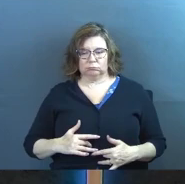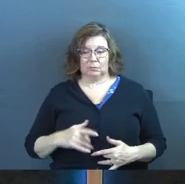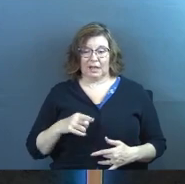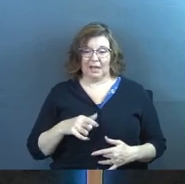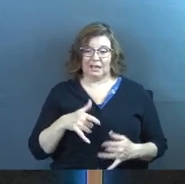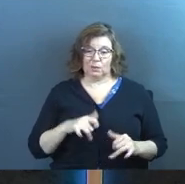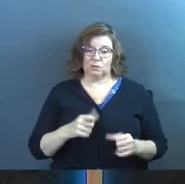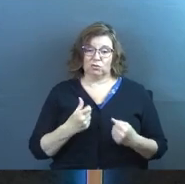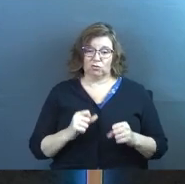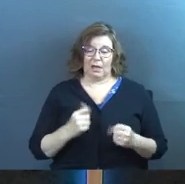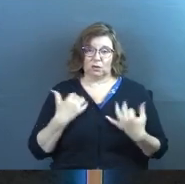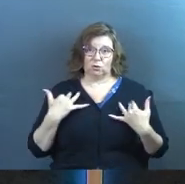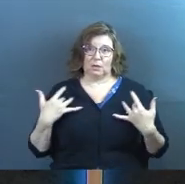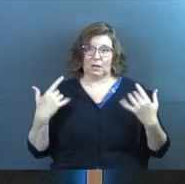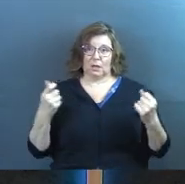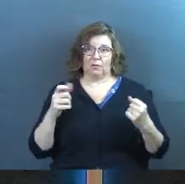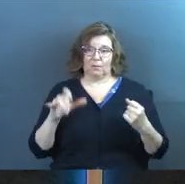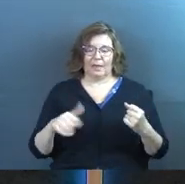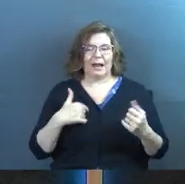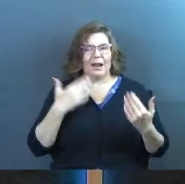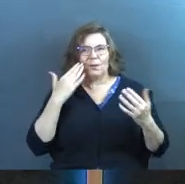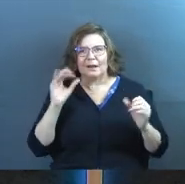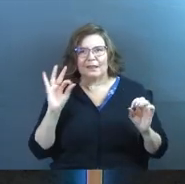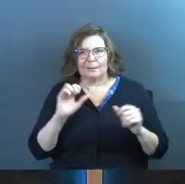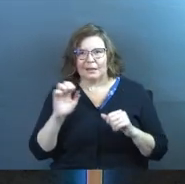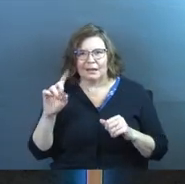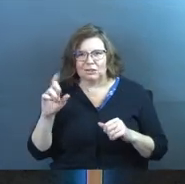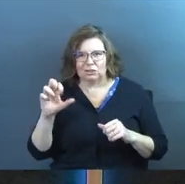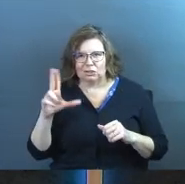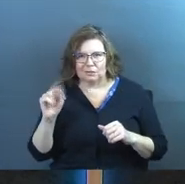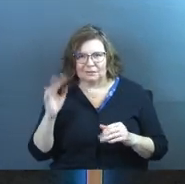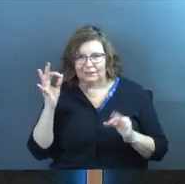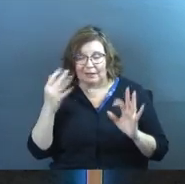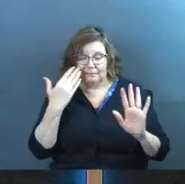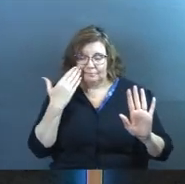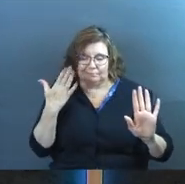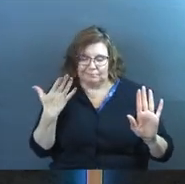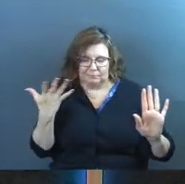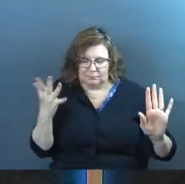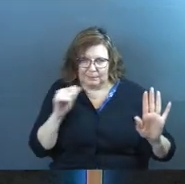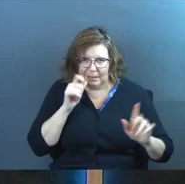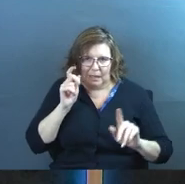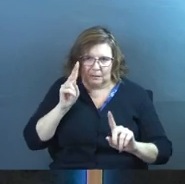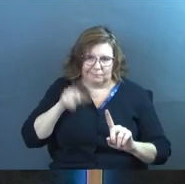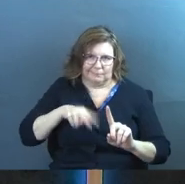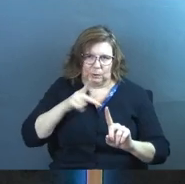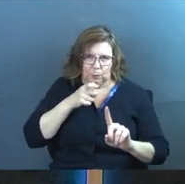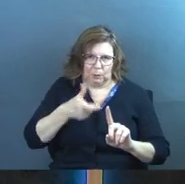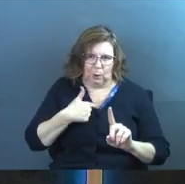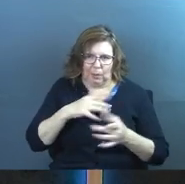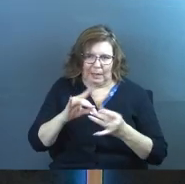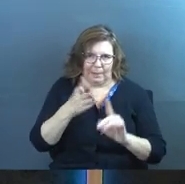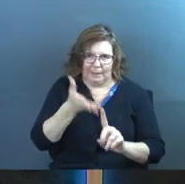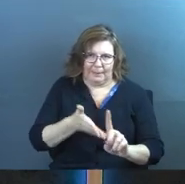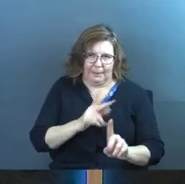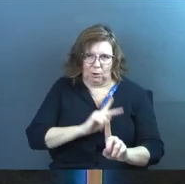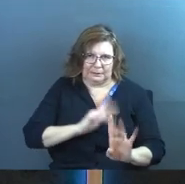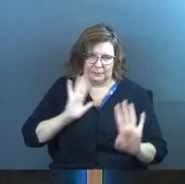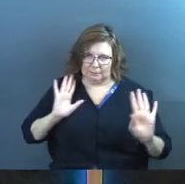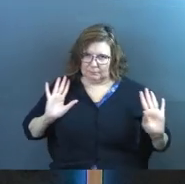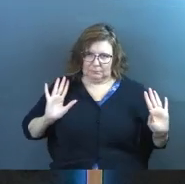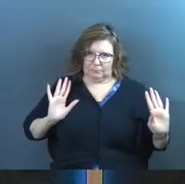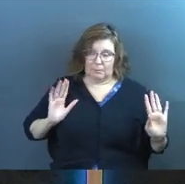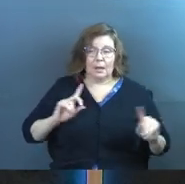And he was still trying to recover from it. And I don't know anything about Ed Sheeran's faith. I'm not trying to judge him or comment on him